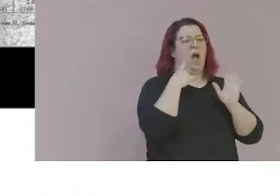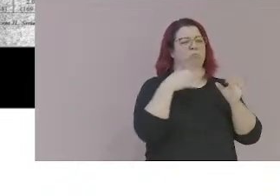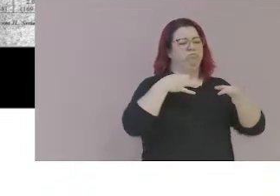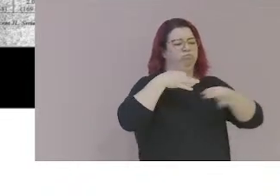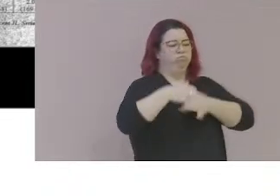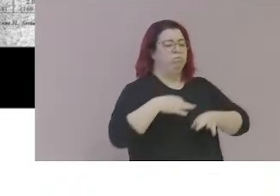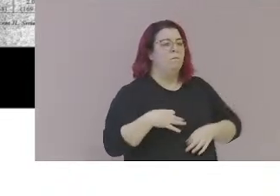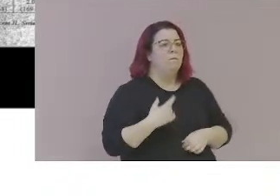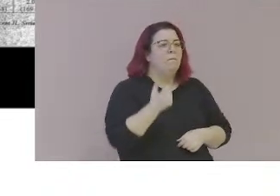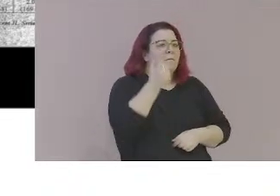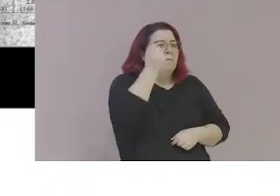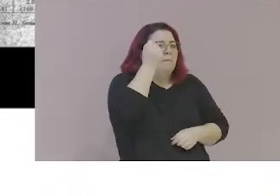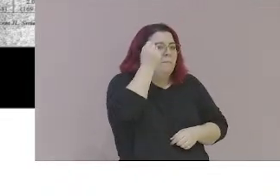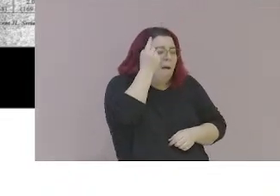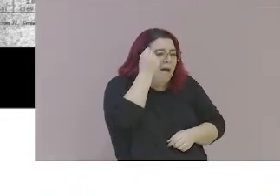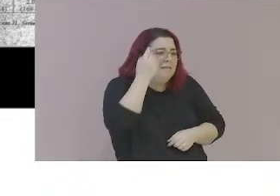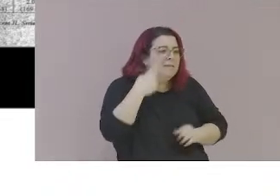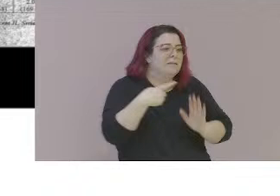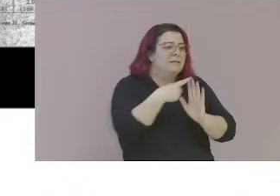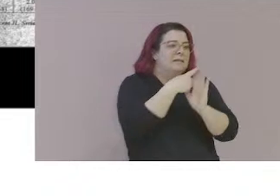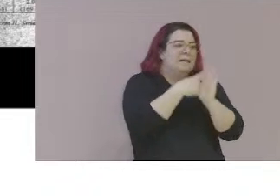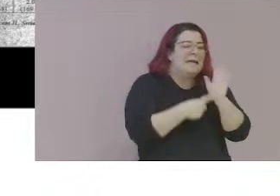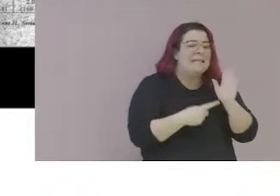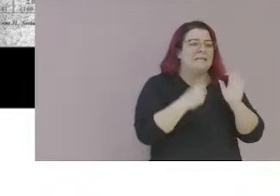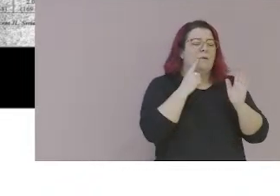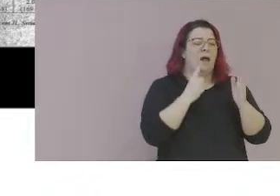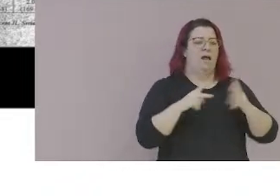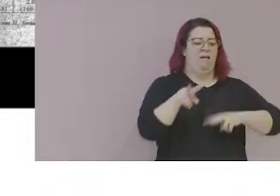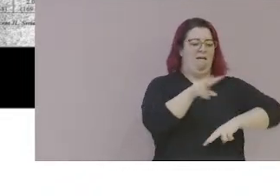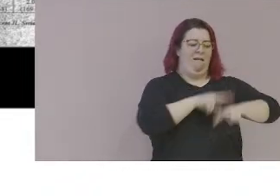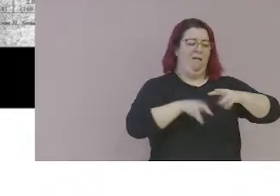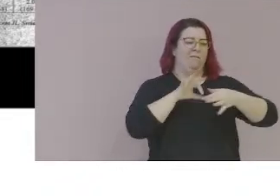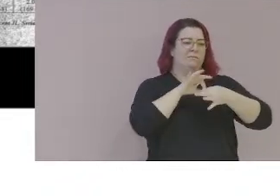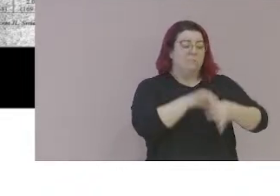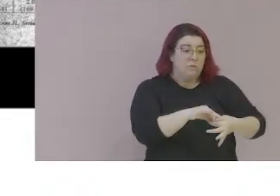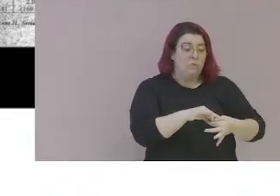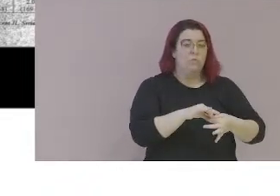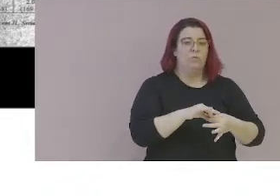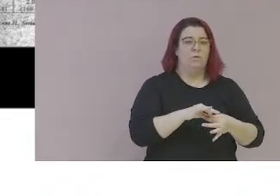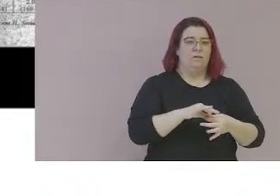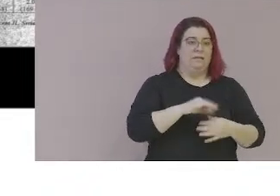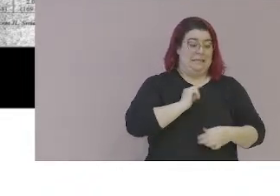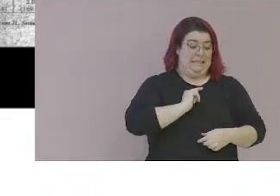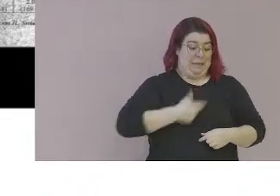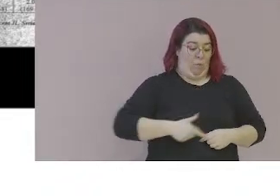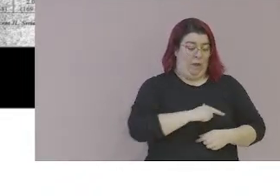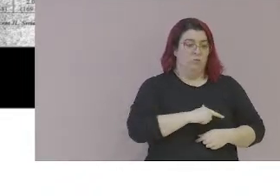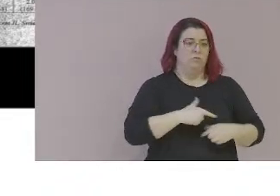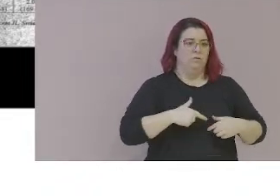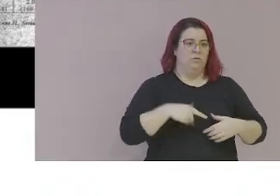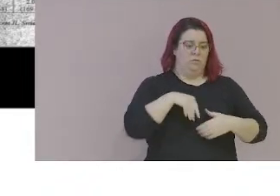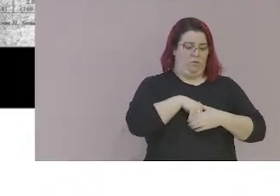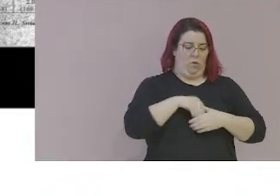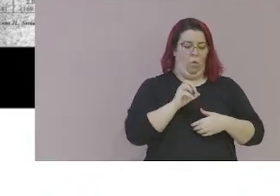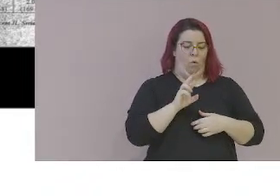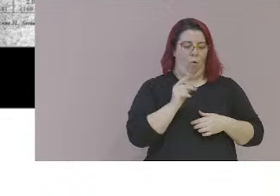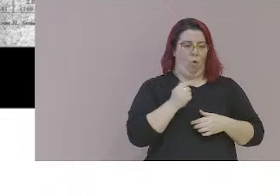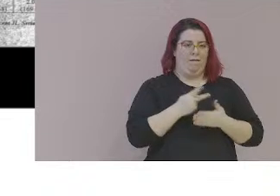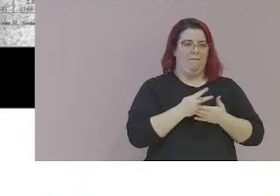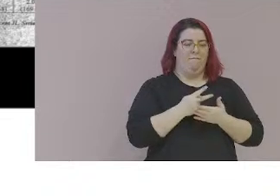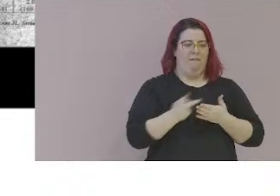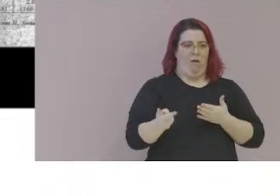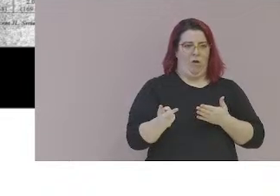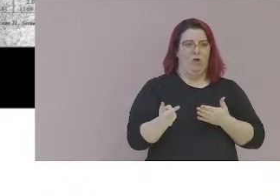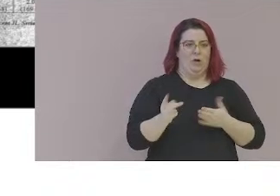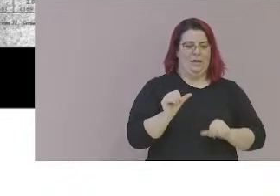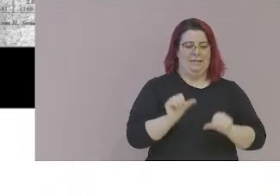SOFA scoring, or sequential organ failure assessment, an idea the New York government-sponsored committee who came up with